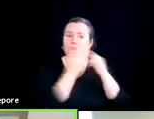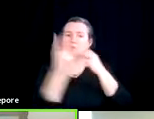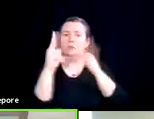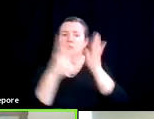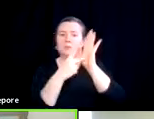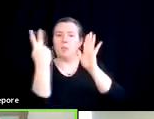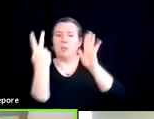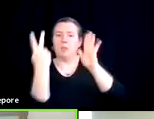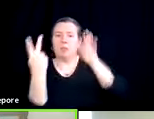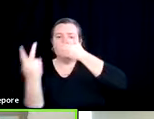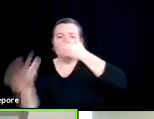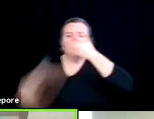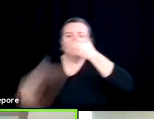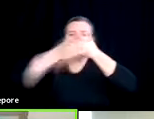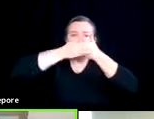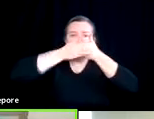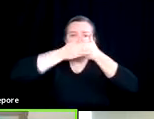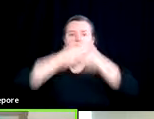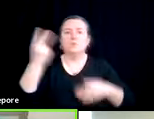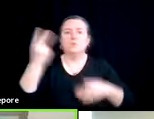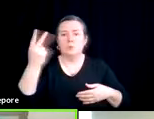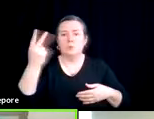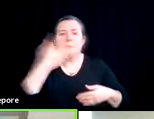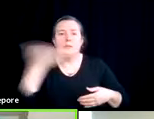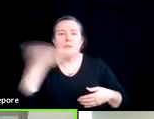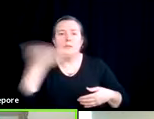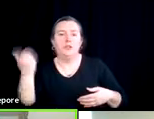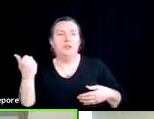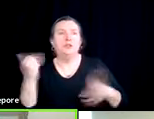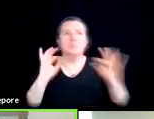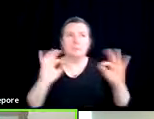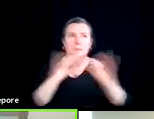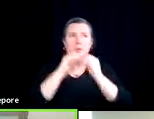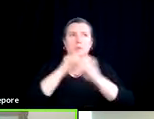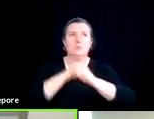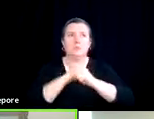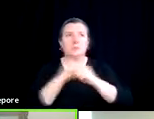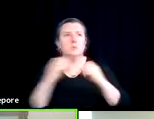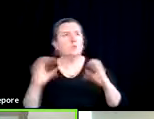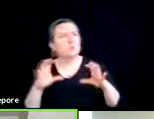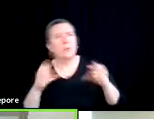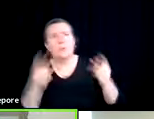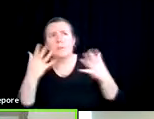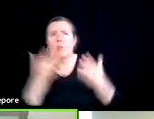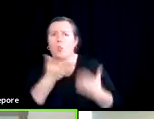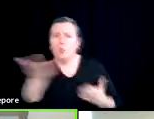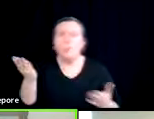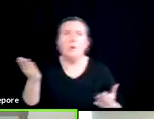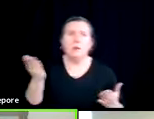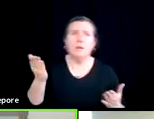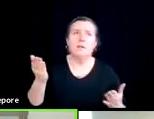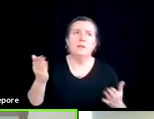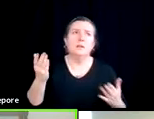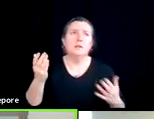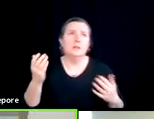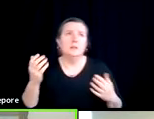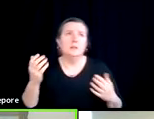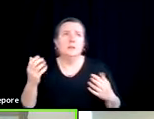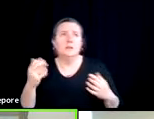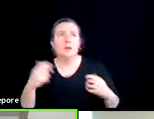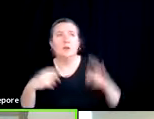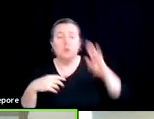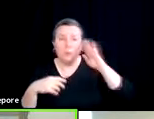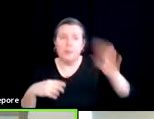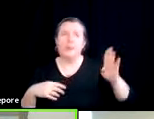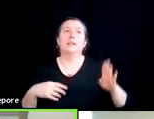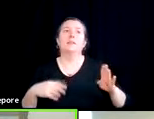it just before this meeting. So there are lots of things that we are doing and we could be doing and we will be doing to basically